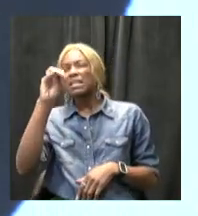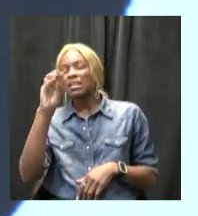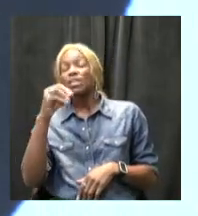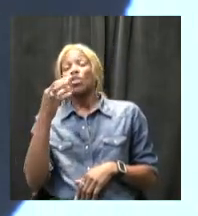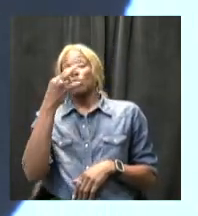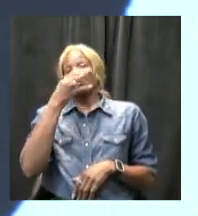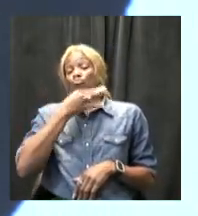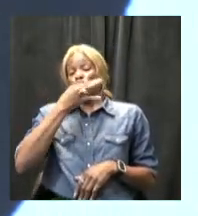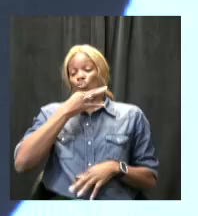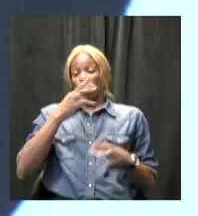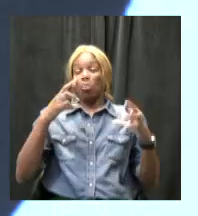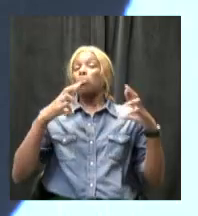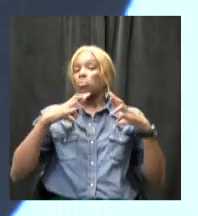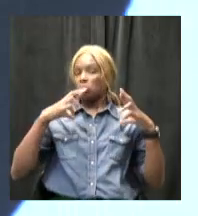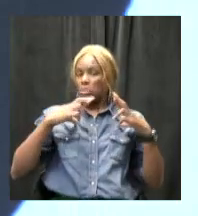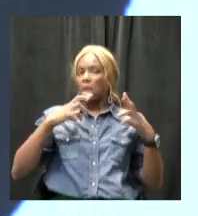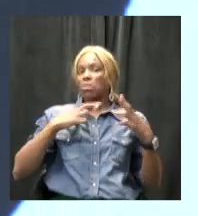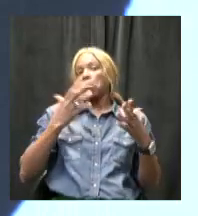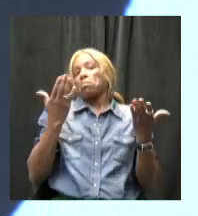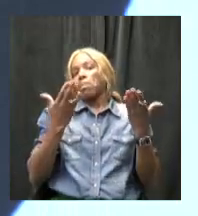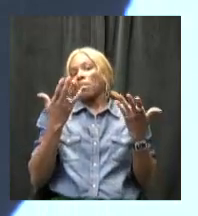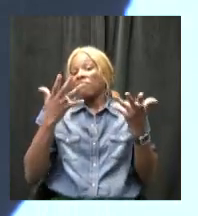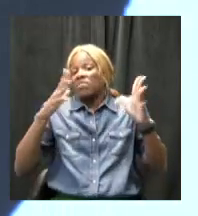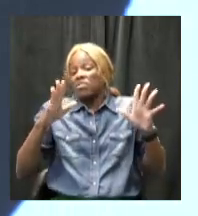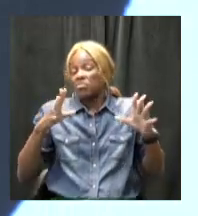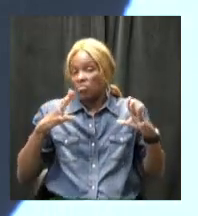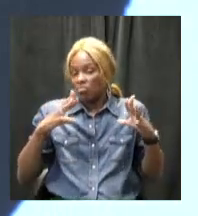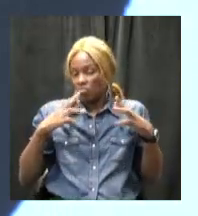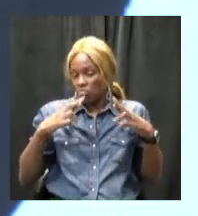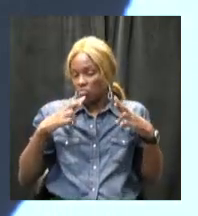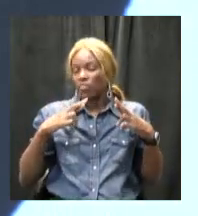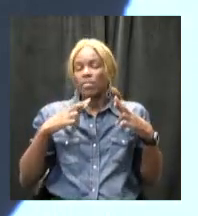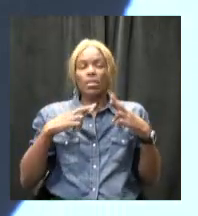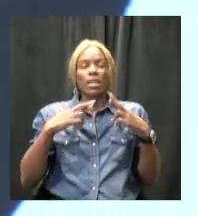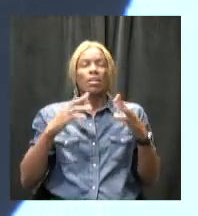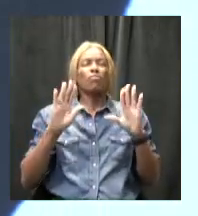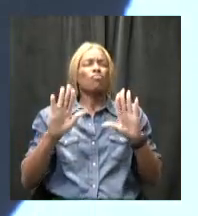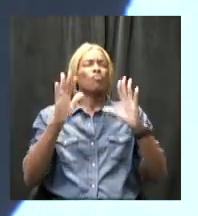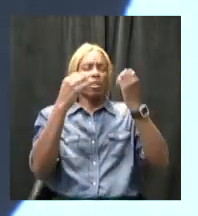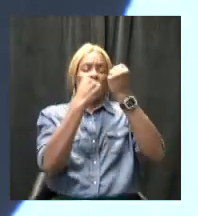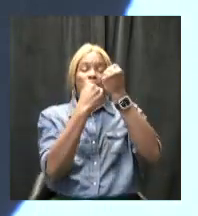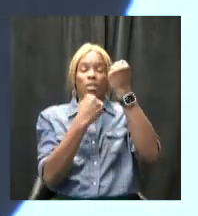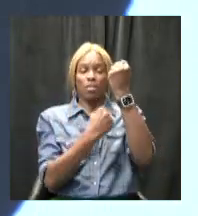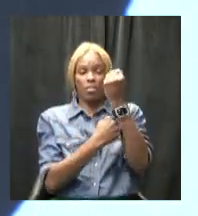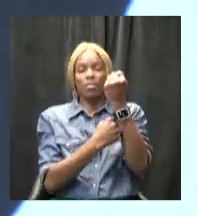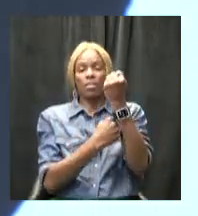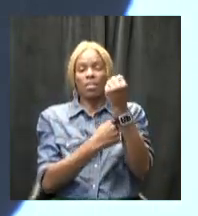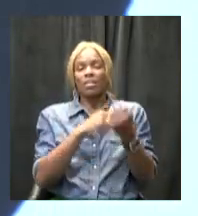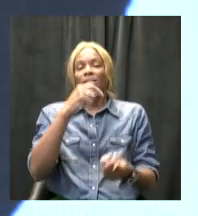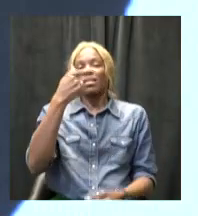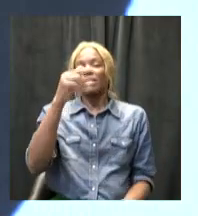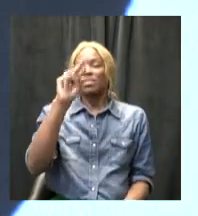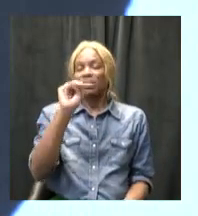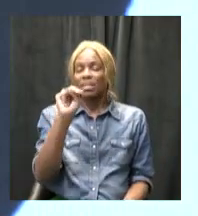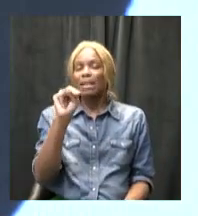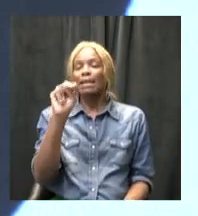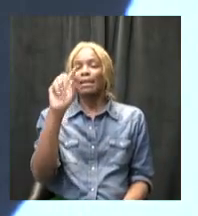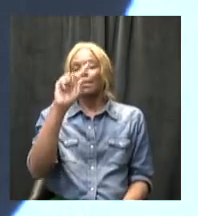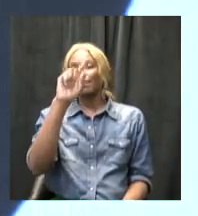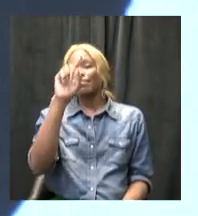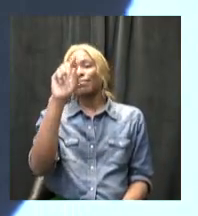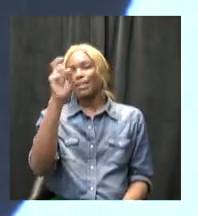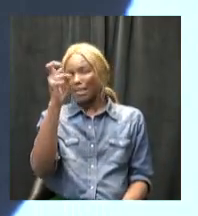retirement that have given us such a strong foundation in life. Then we've got Gen X, that's my group,